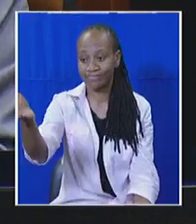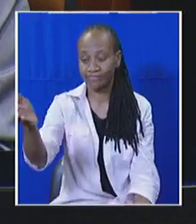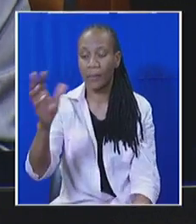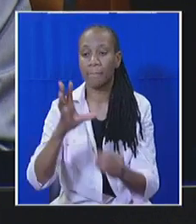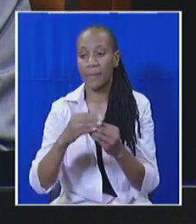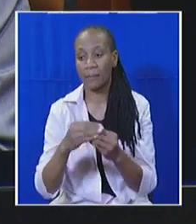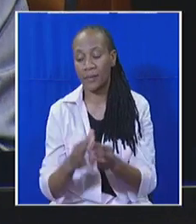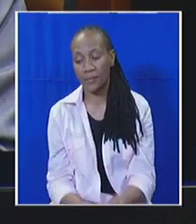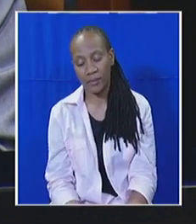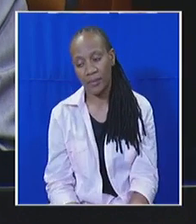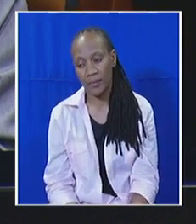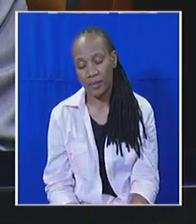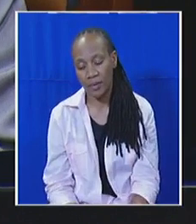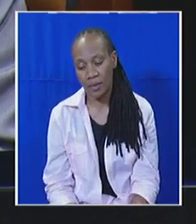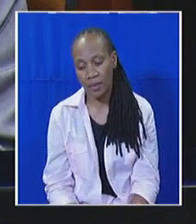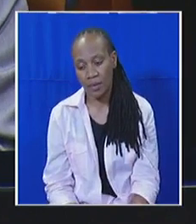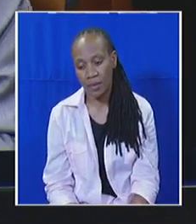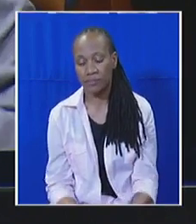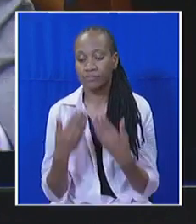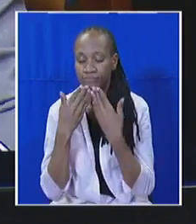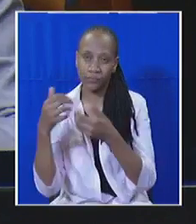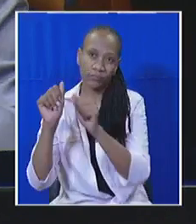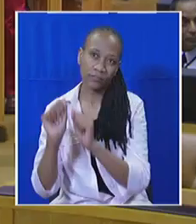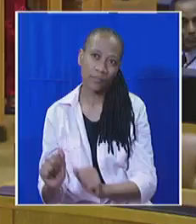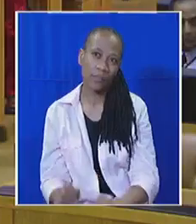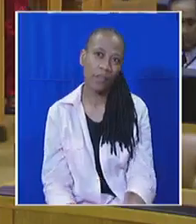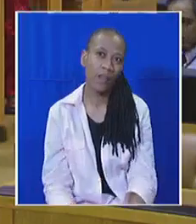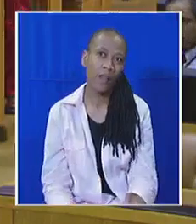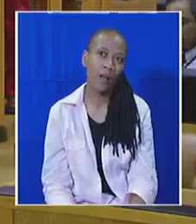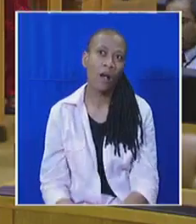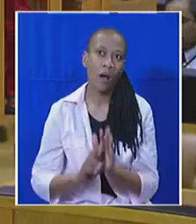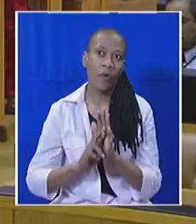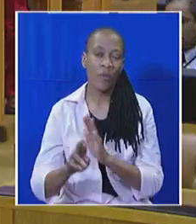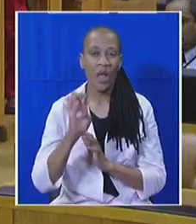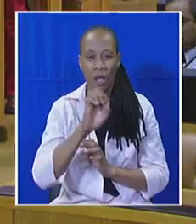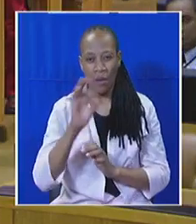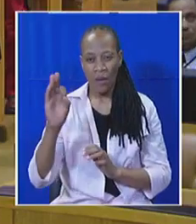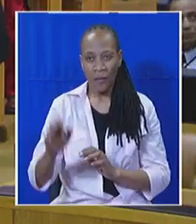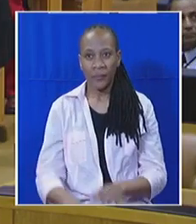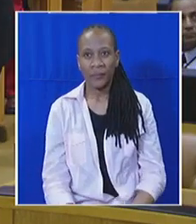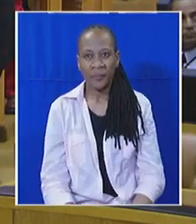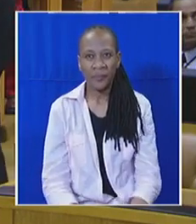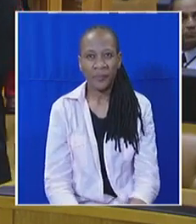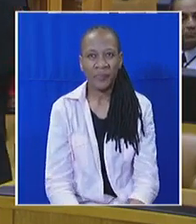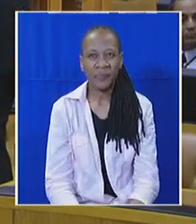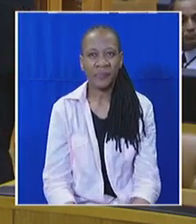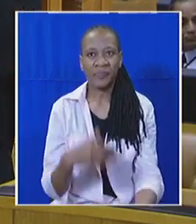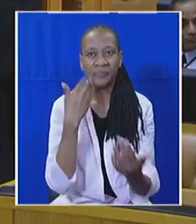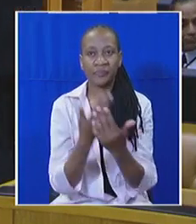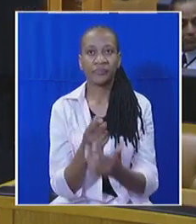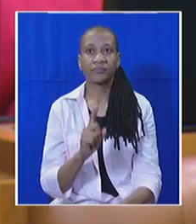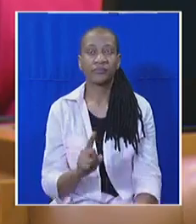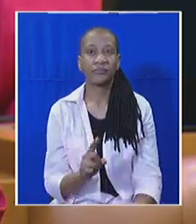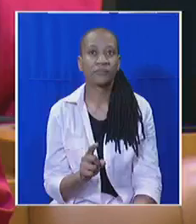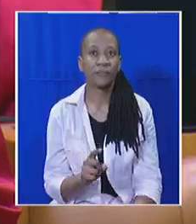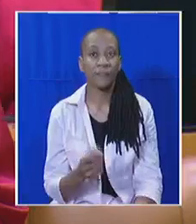Member. Thank you, House Chair. I rise on behalf of the economic freedom fighters to move without notice that the House